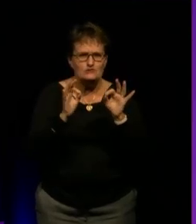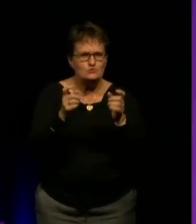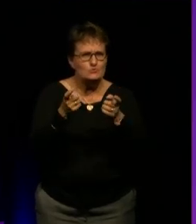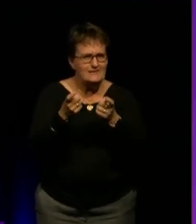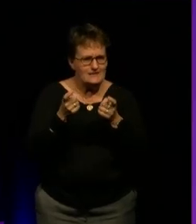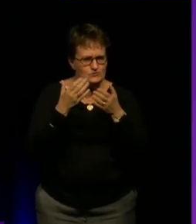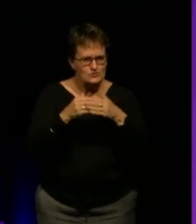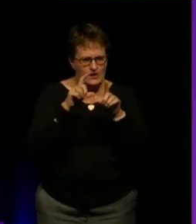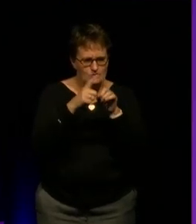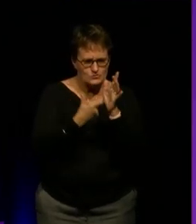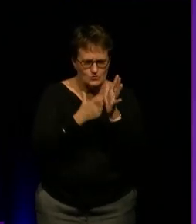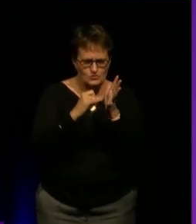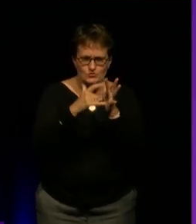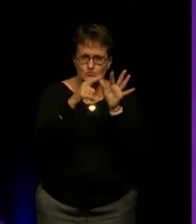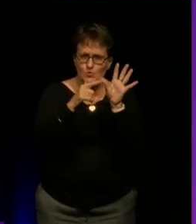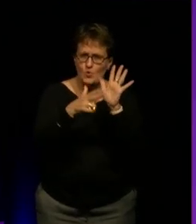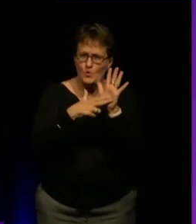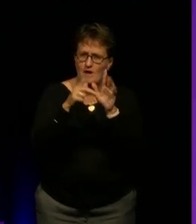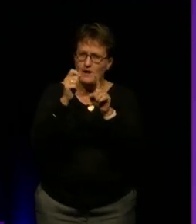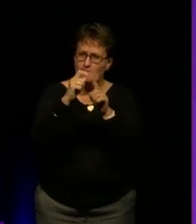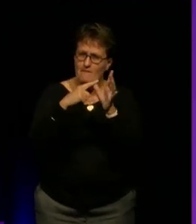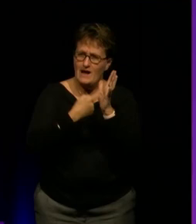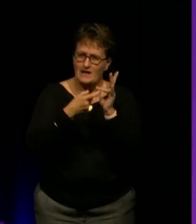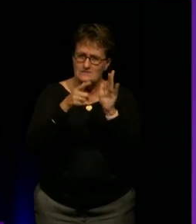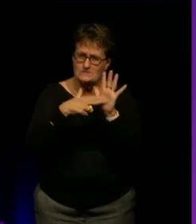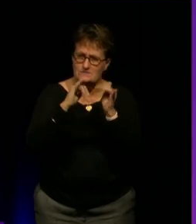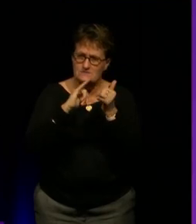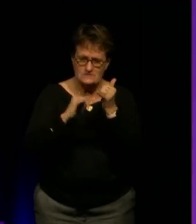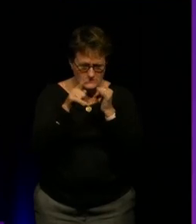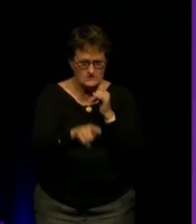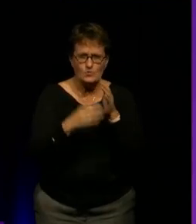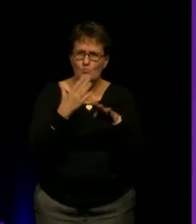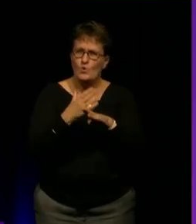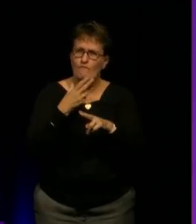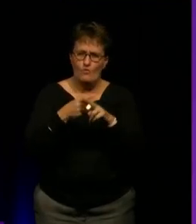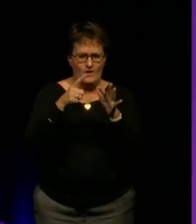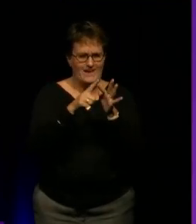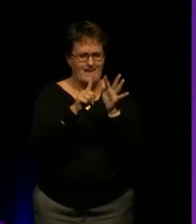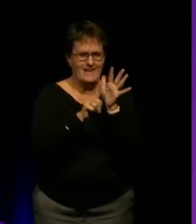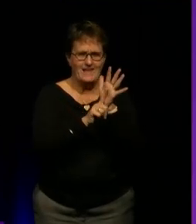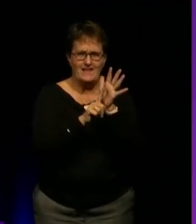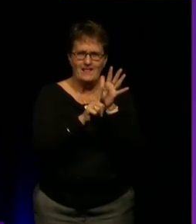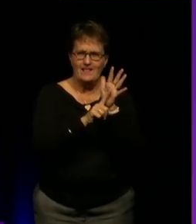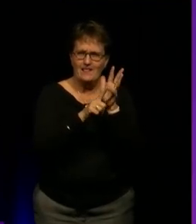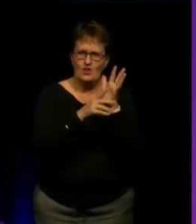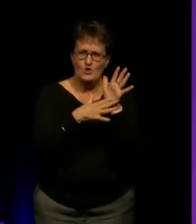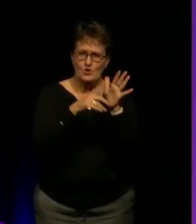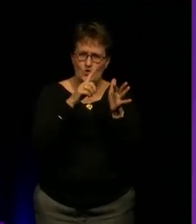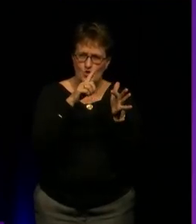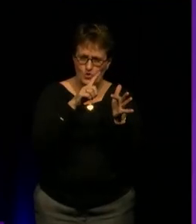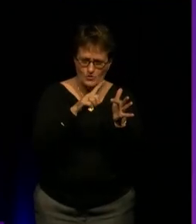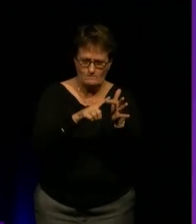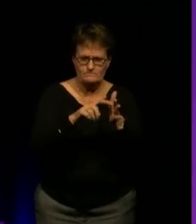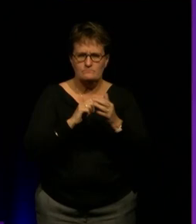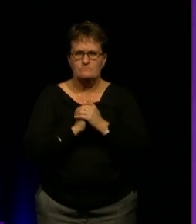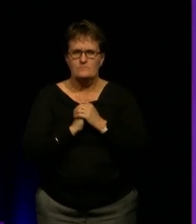evening, Dr. Sean Parsons, CEO and Managing Director of Alloon, Professor Amanda Goodmanson, Executive Dean, QUT